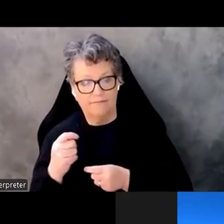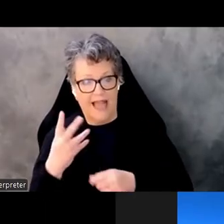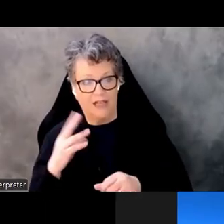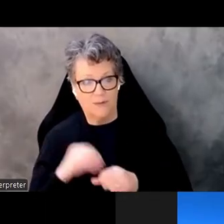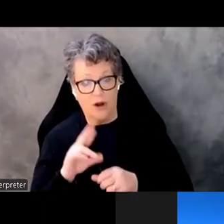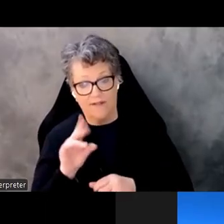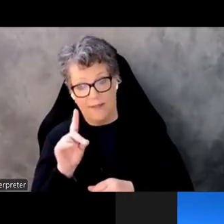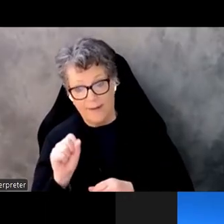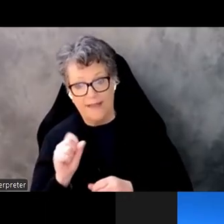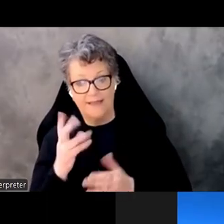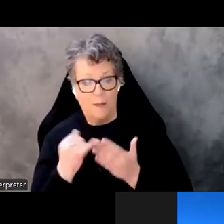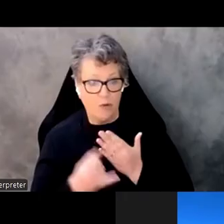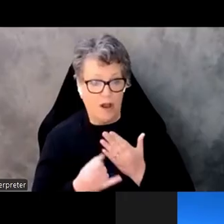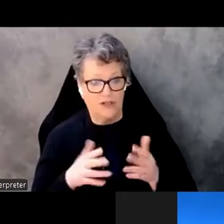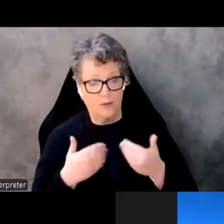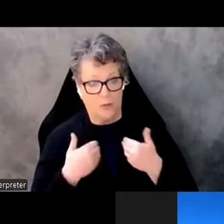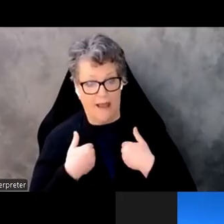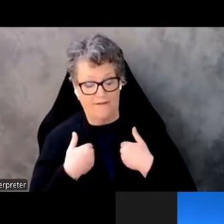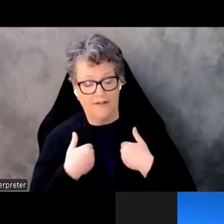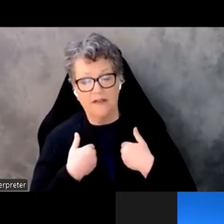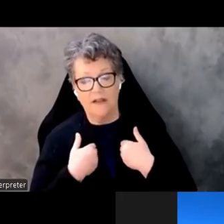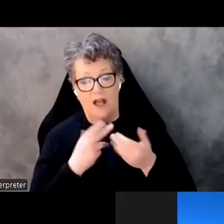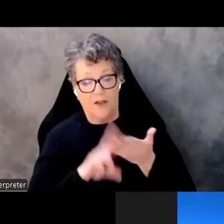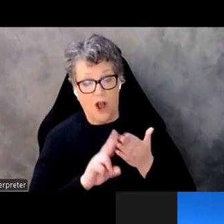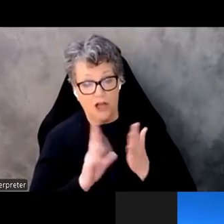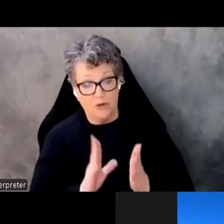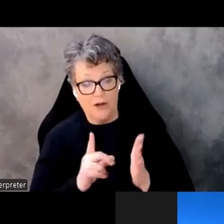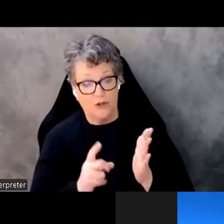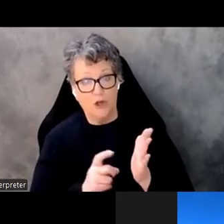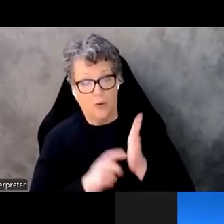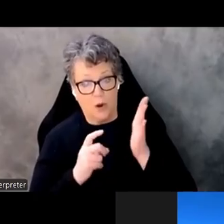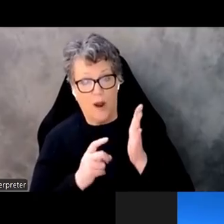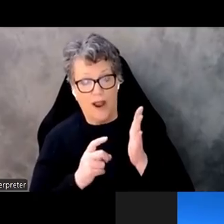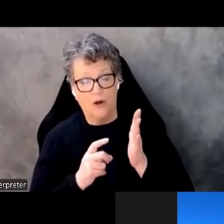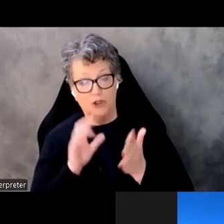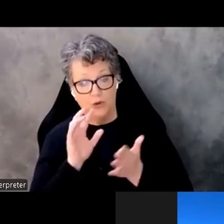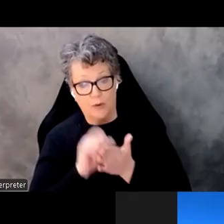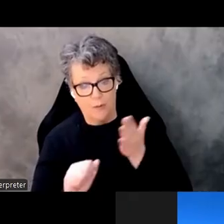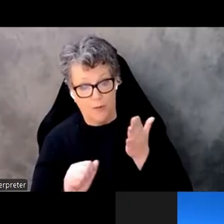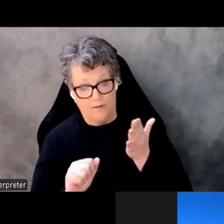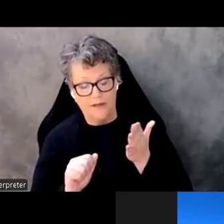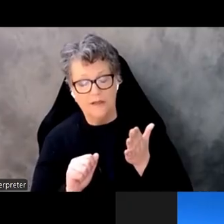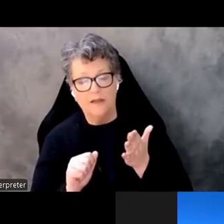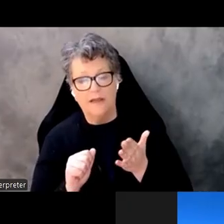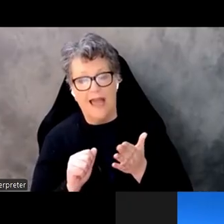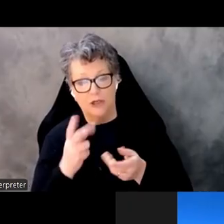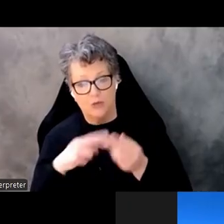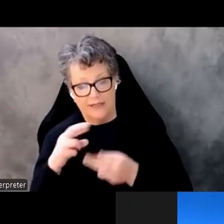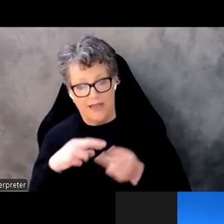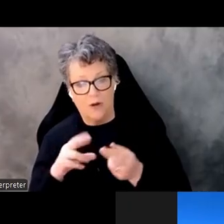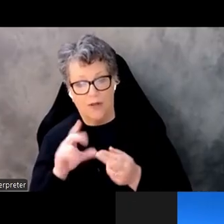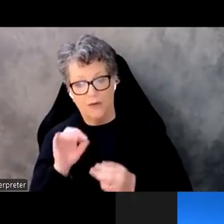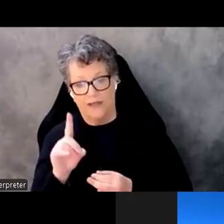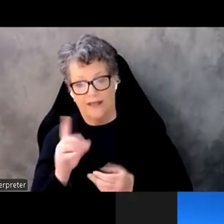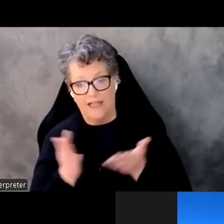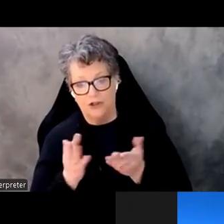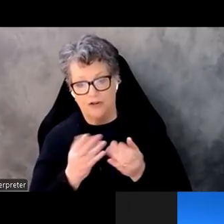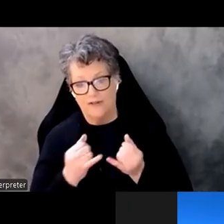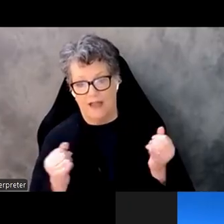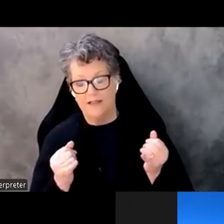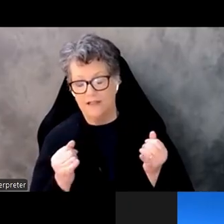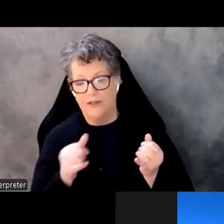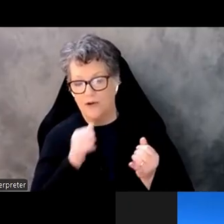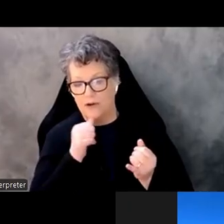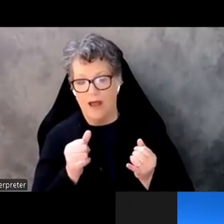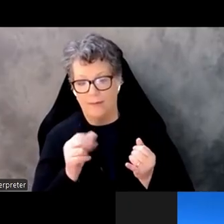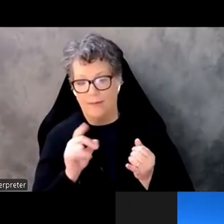bids and the projects that we have, the contractors are required to remove those and recycle those lead service lines, so they're not being